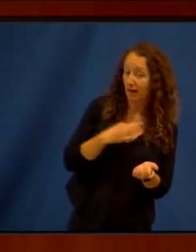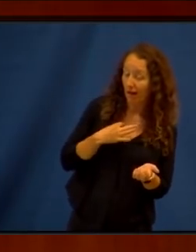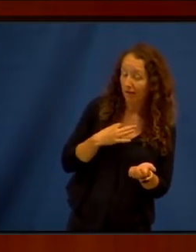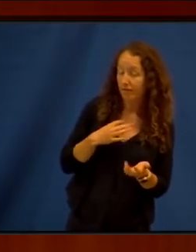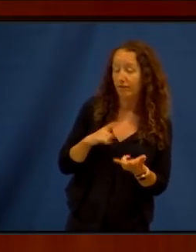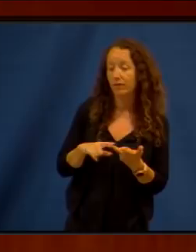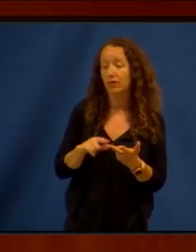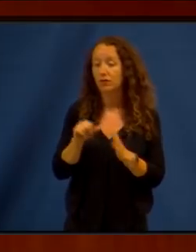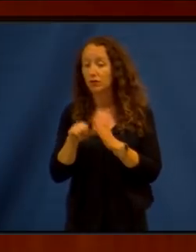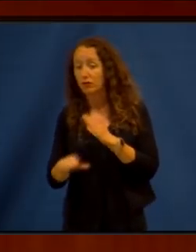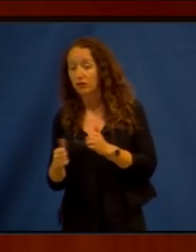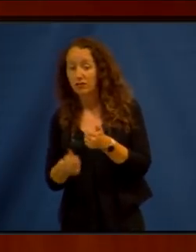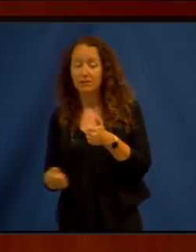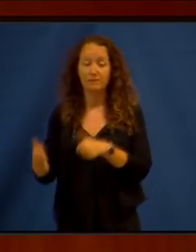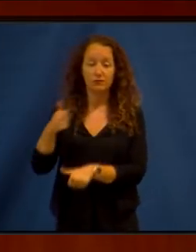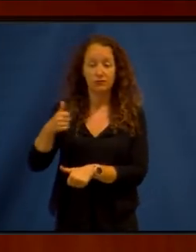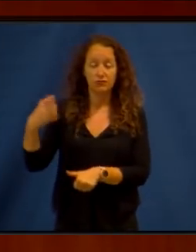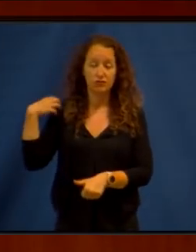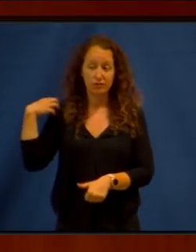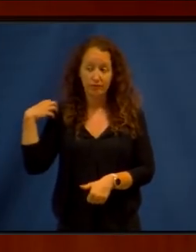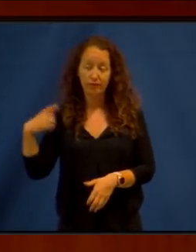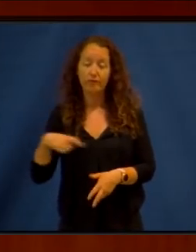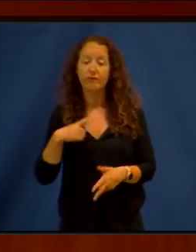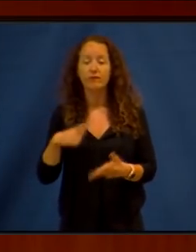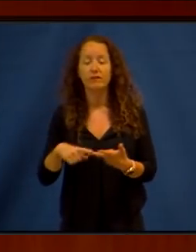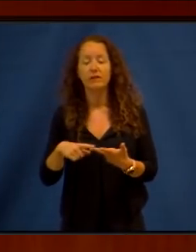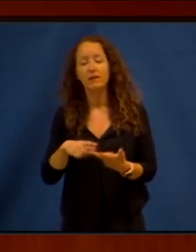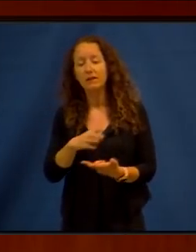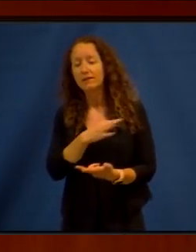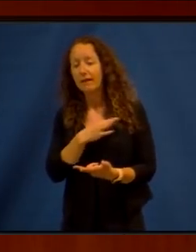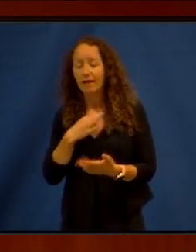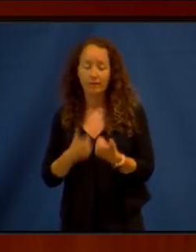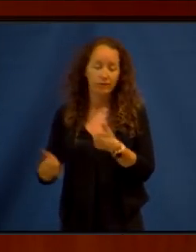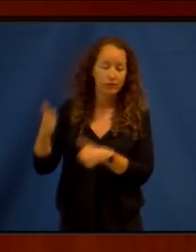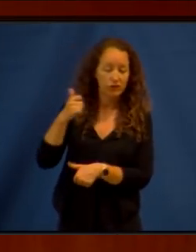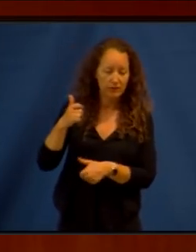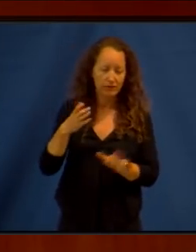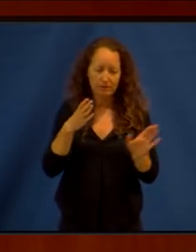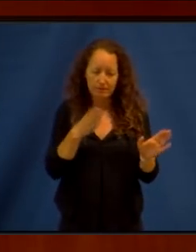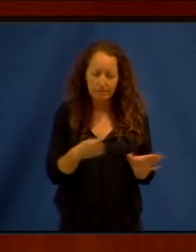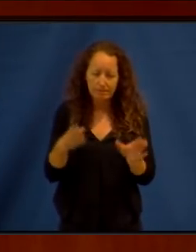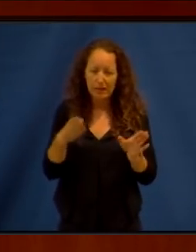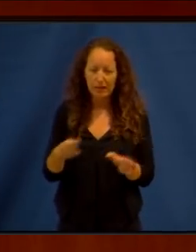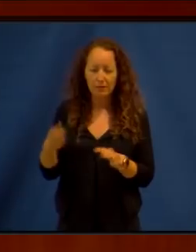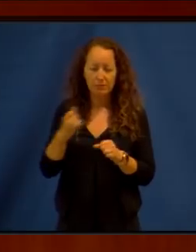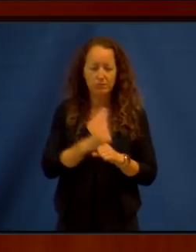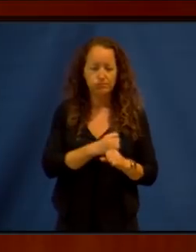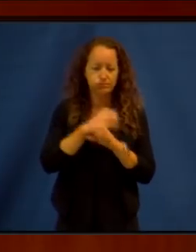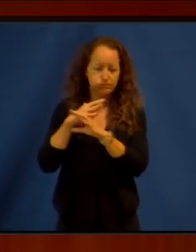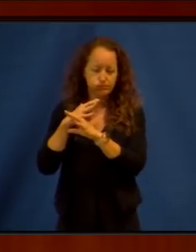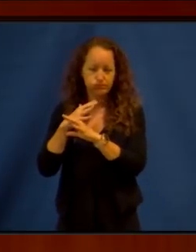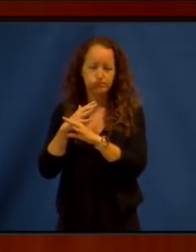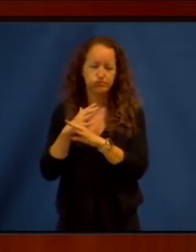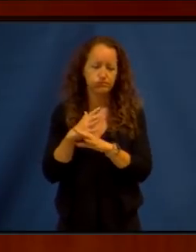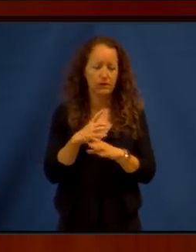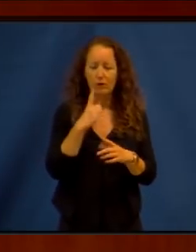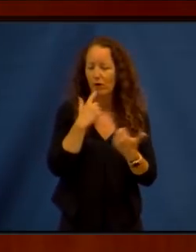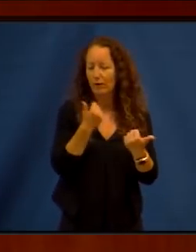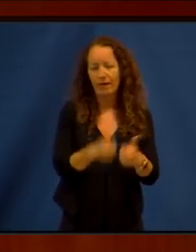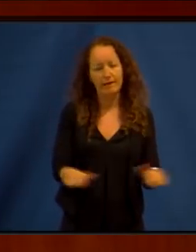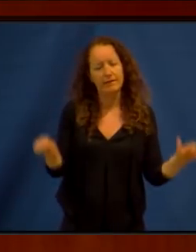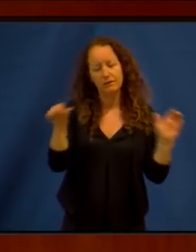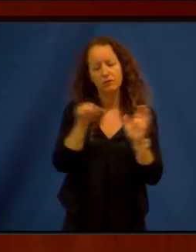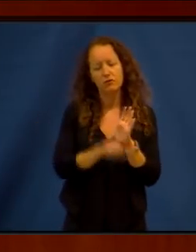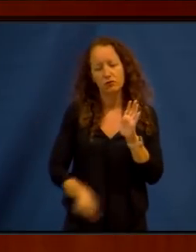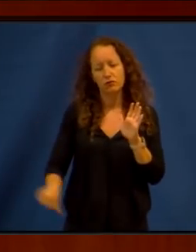to prepare all the plans that are essential for those patients to be ready for any type of procedures